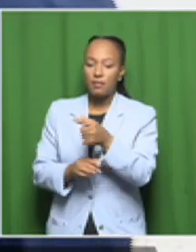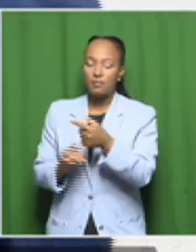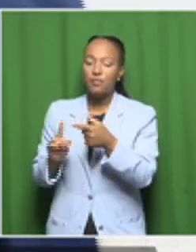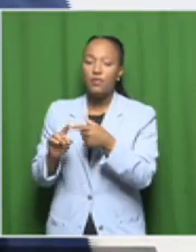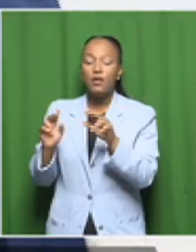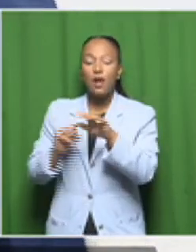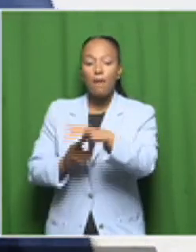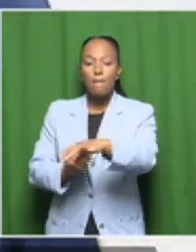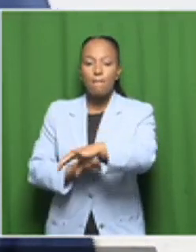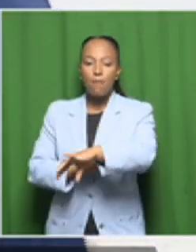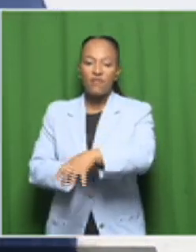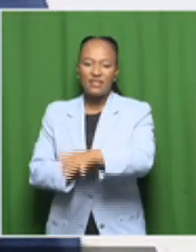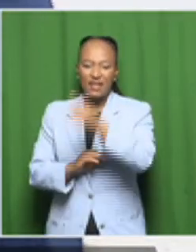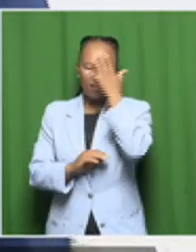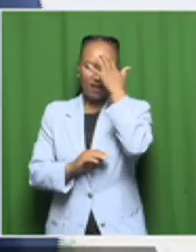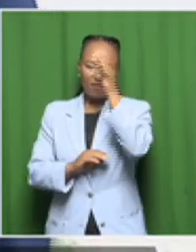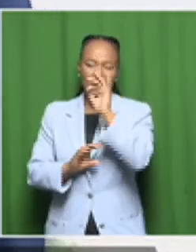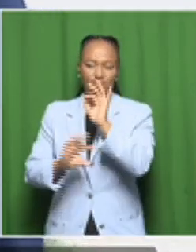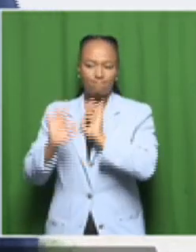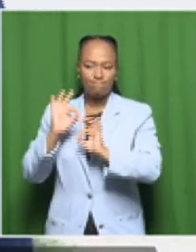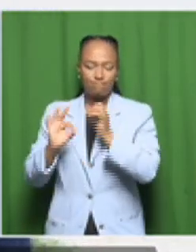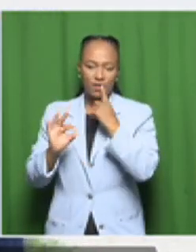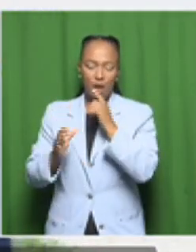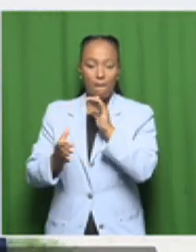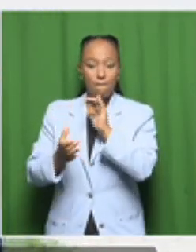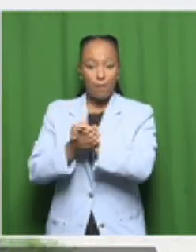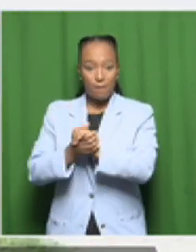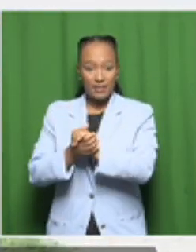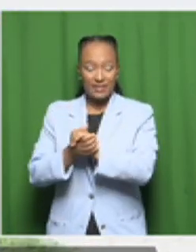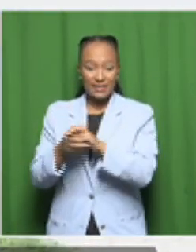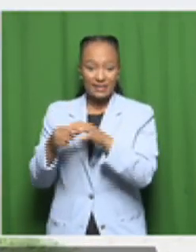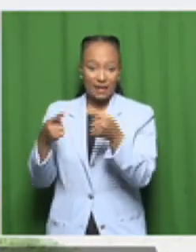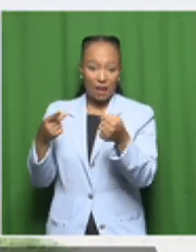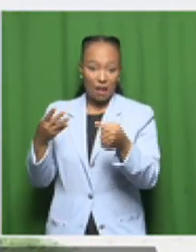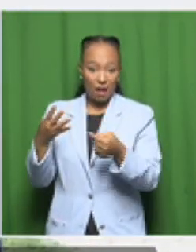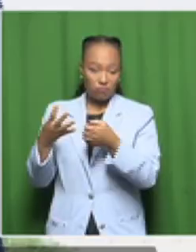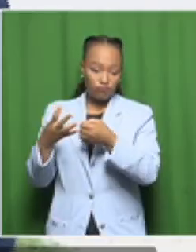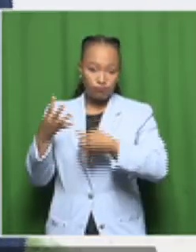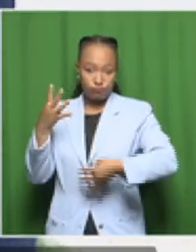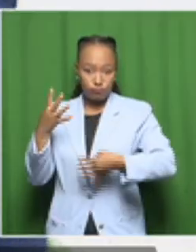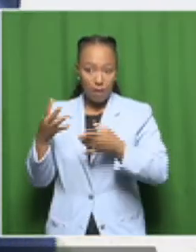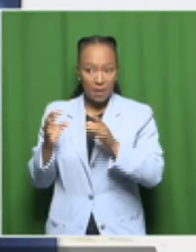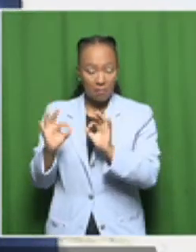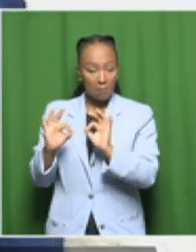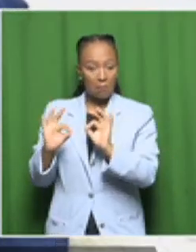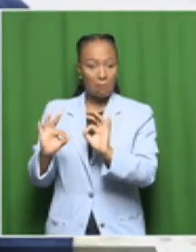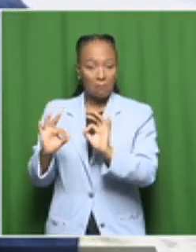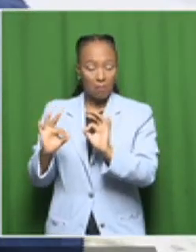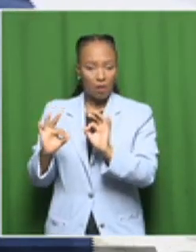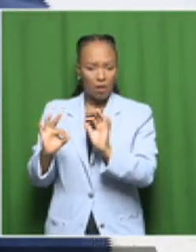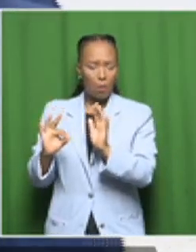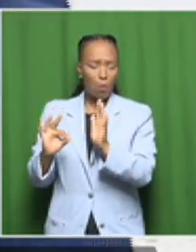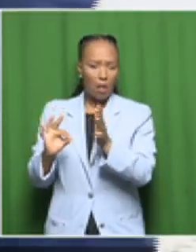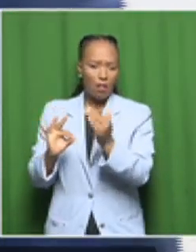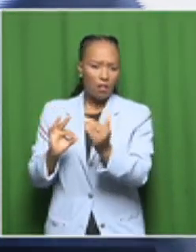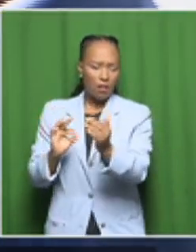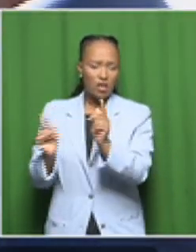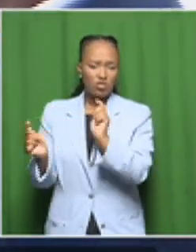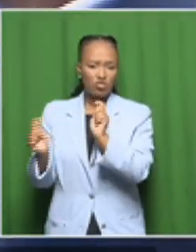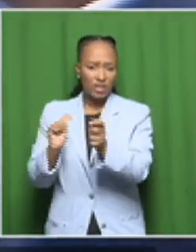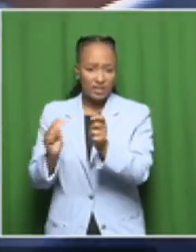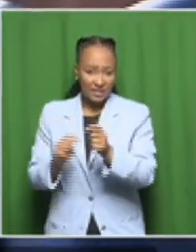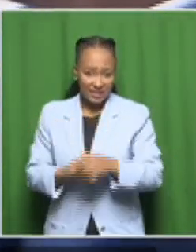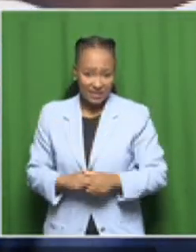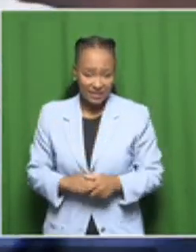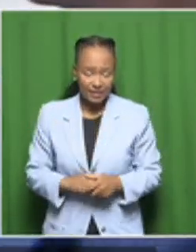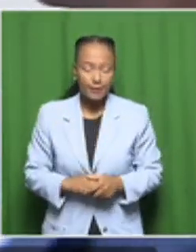us its promises. But are these promises tangible, and do they bring the necessary change? Good morning, as well as good morning to your viewers.